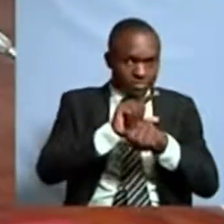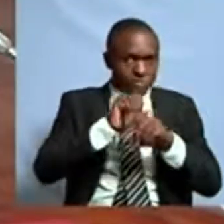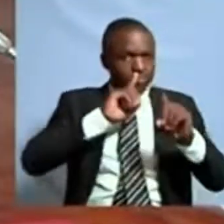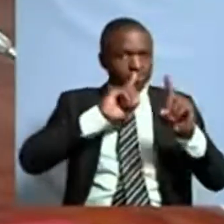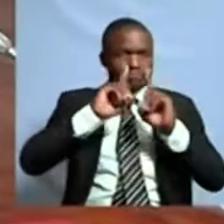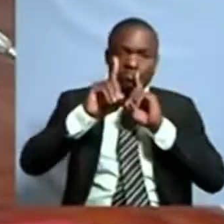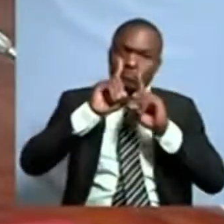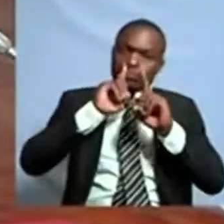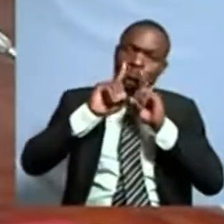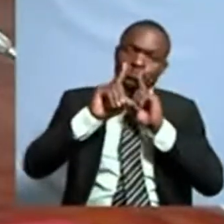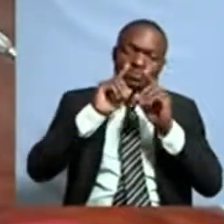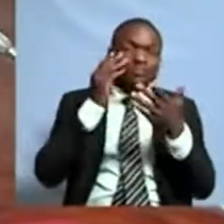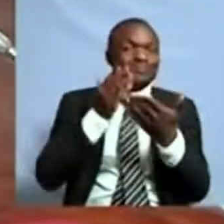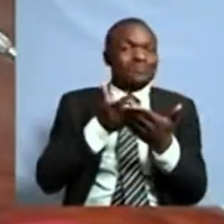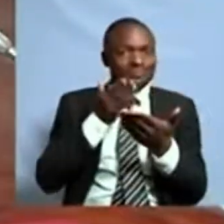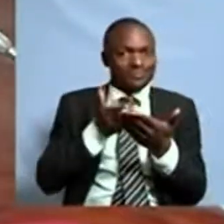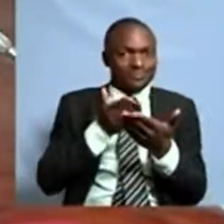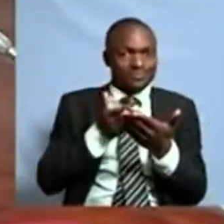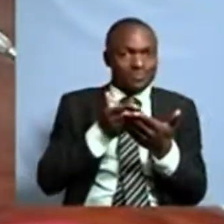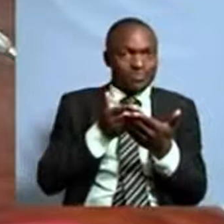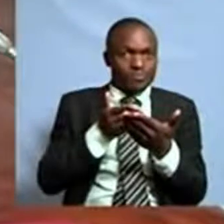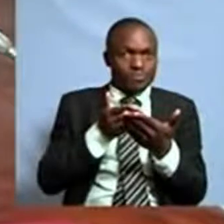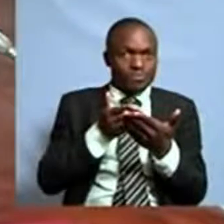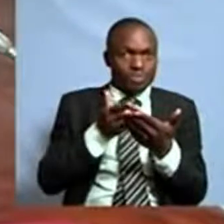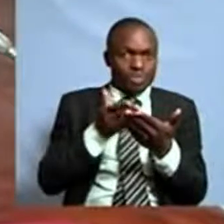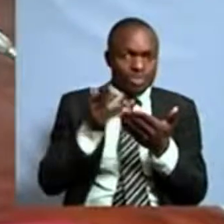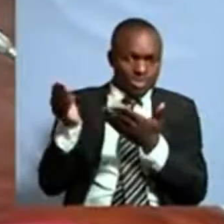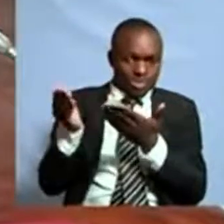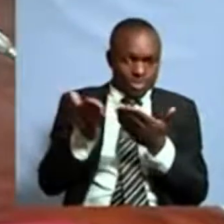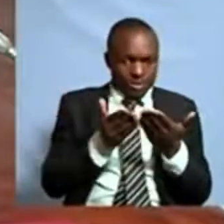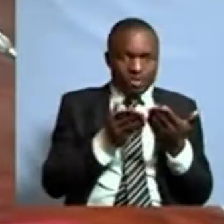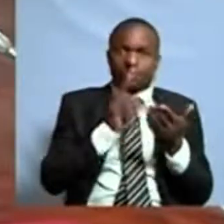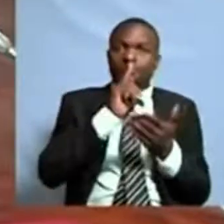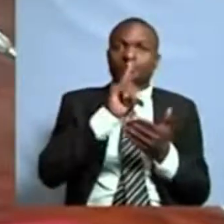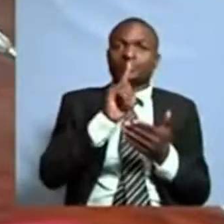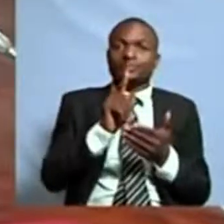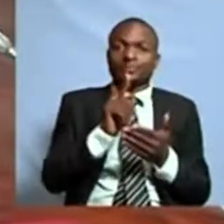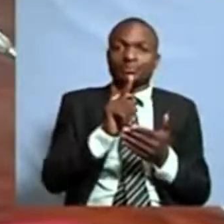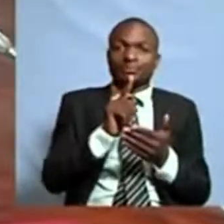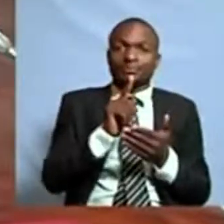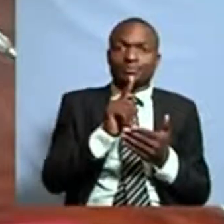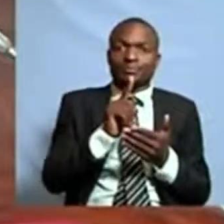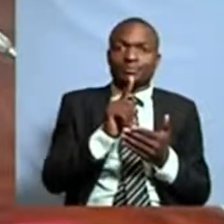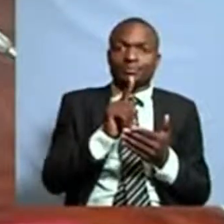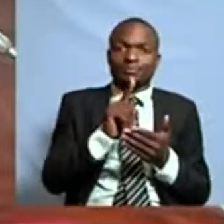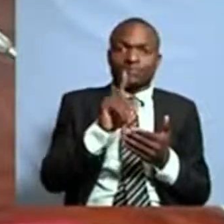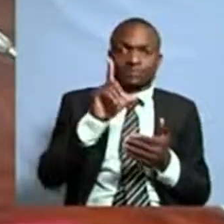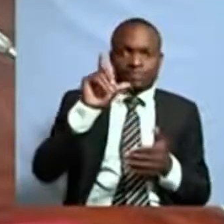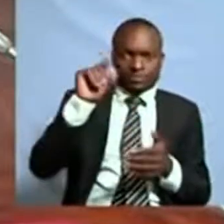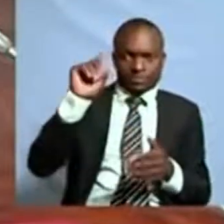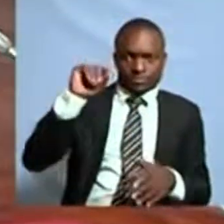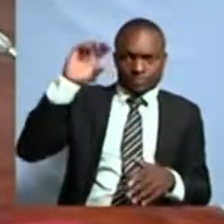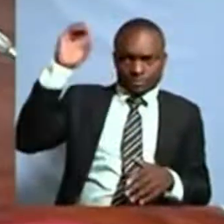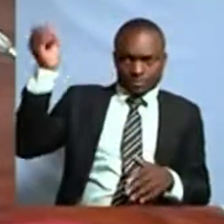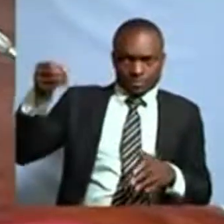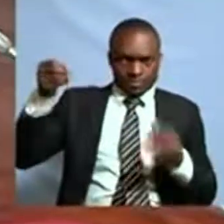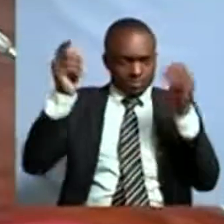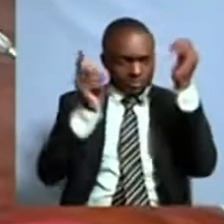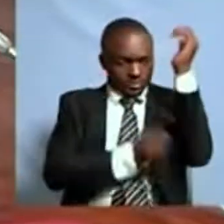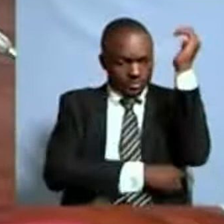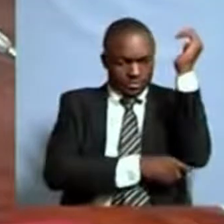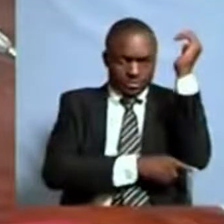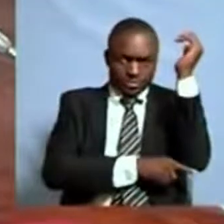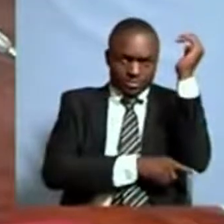this. And arising from the fact that the 20% penalty as it